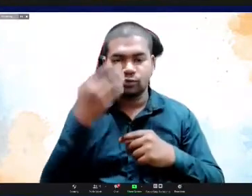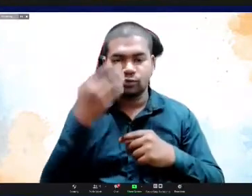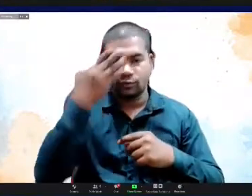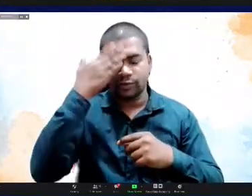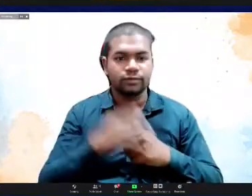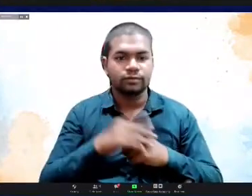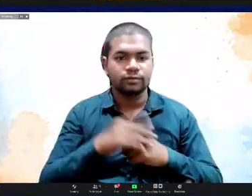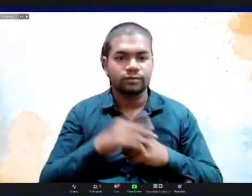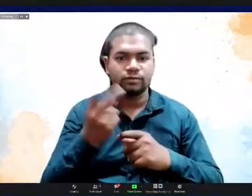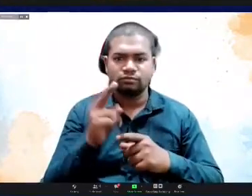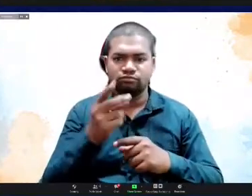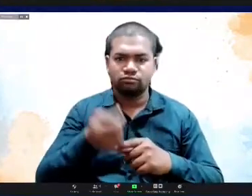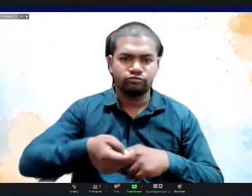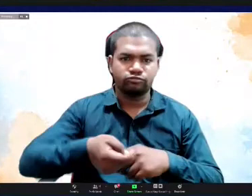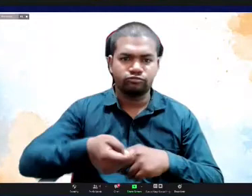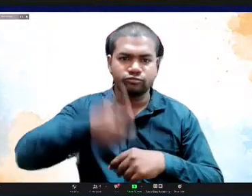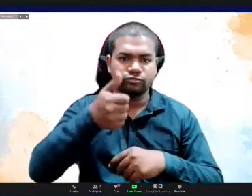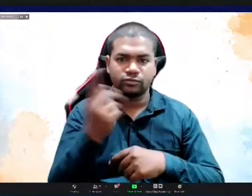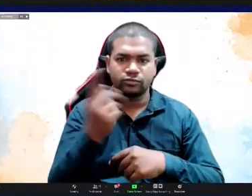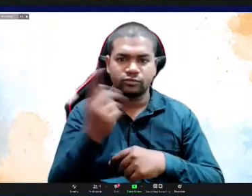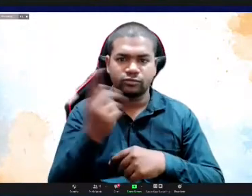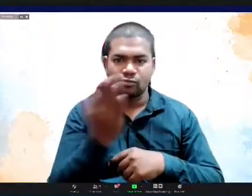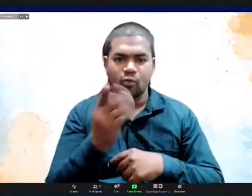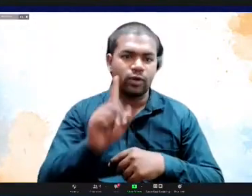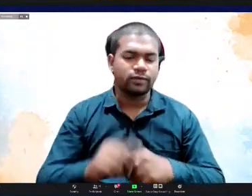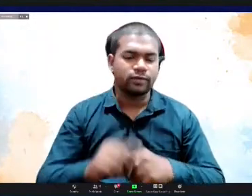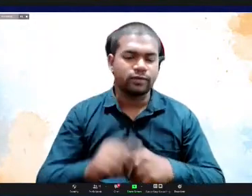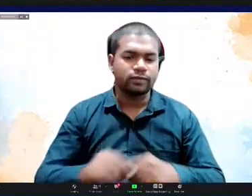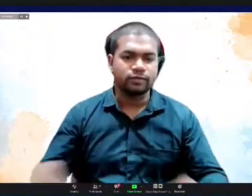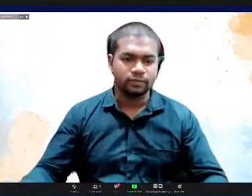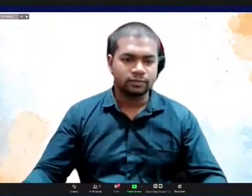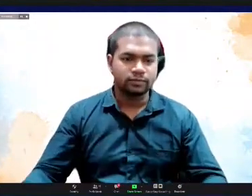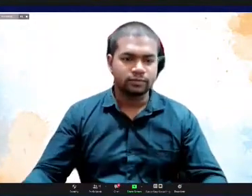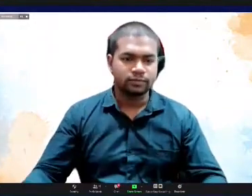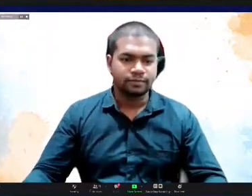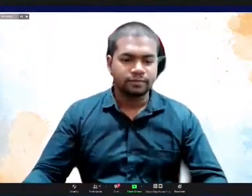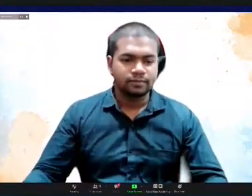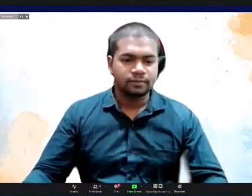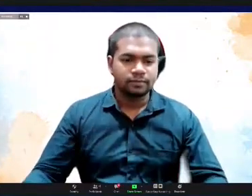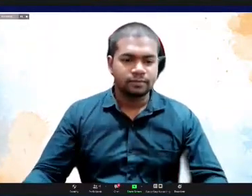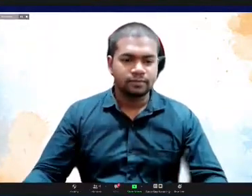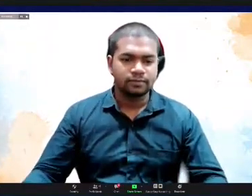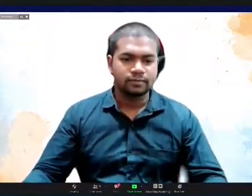coin. And I'm curious to hear more about the experience part.